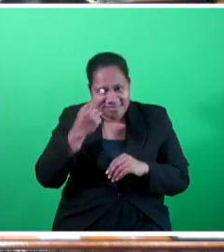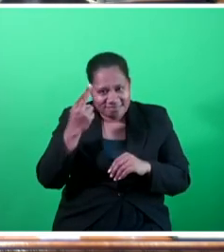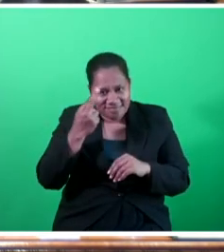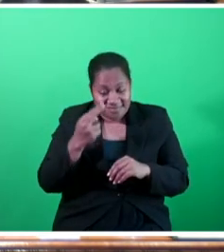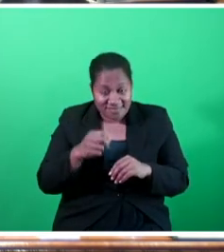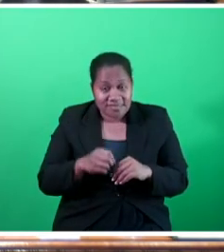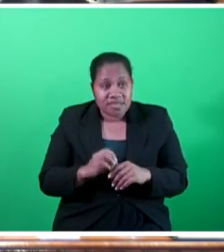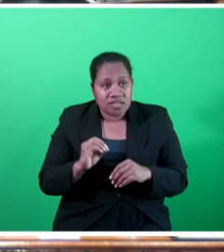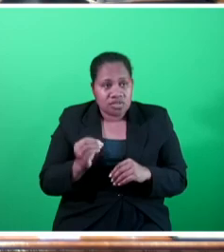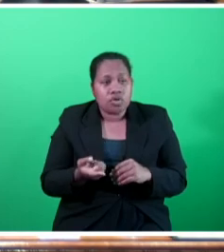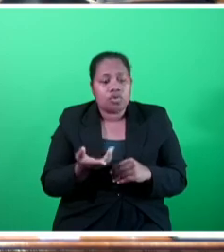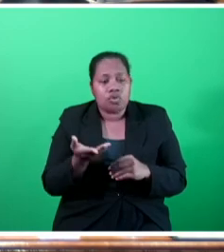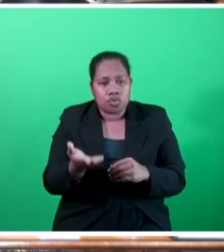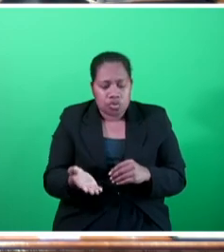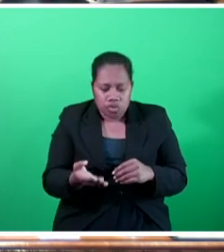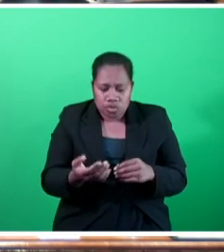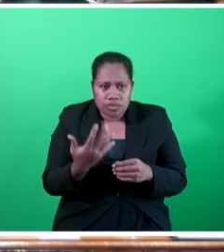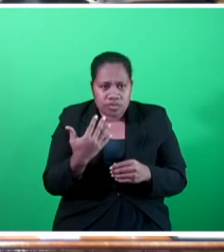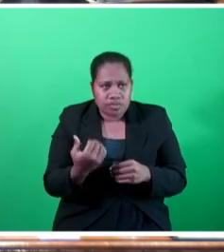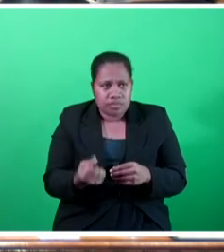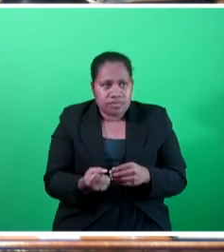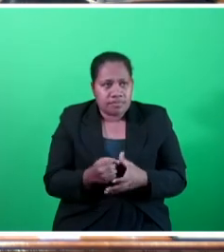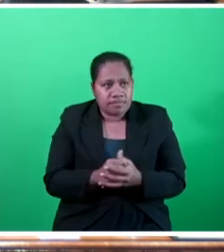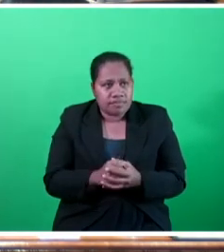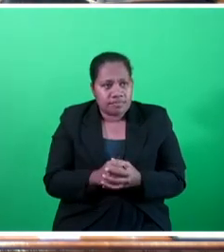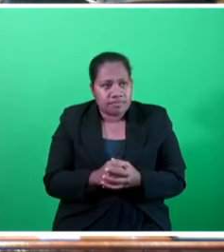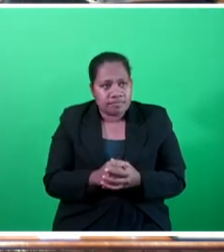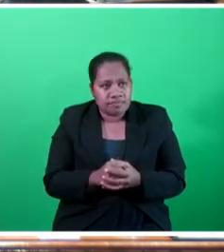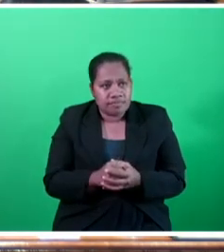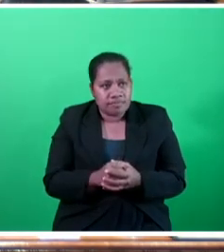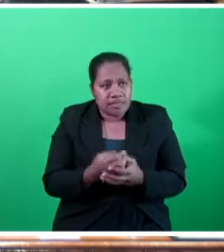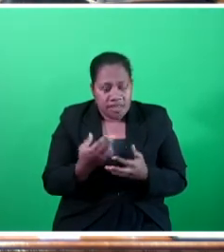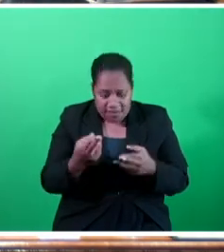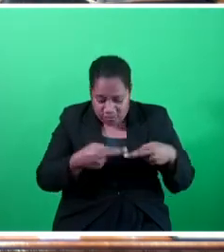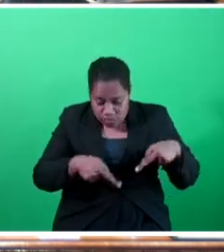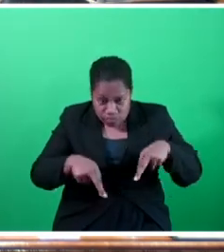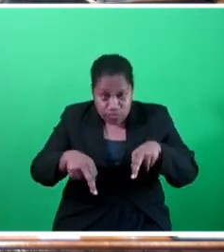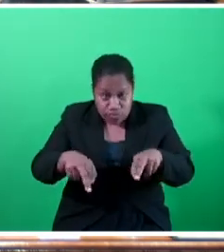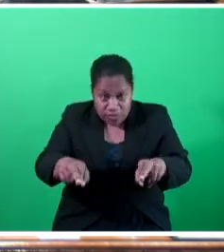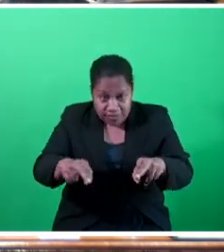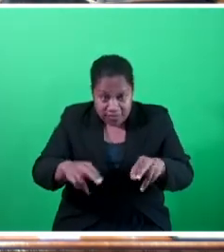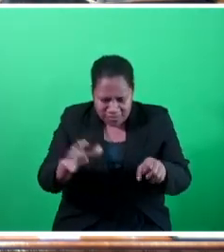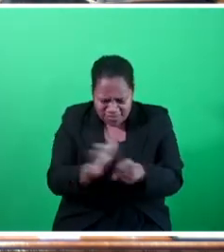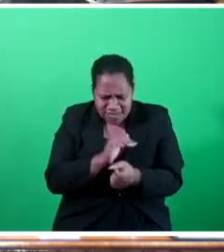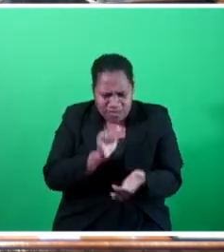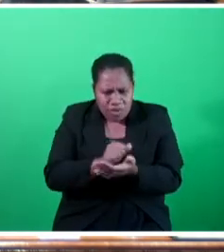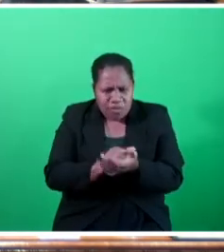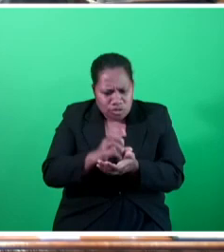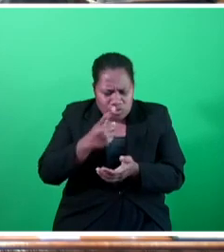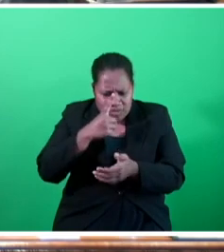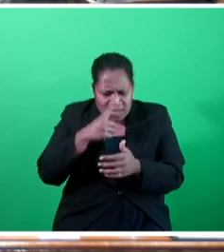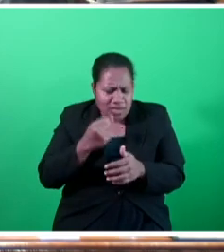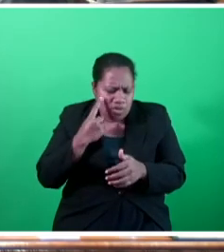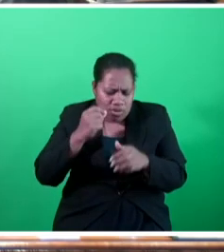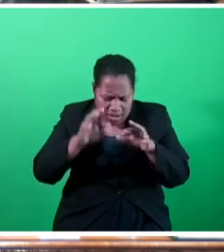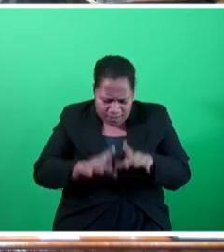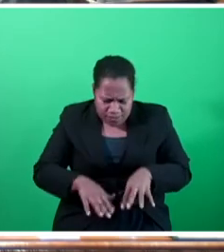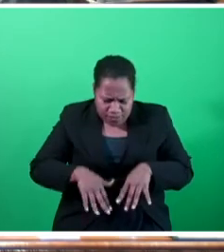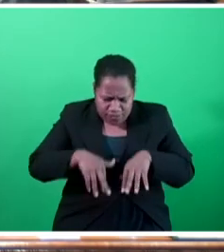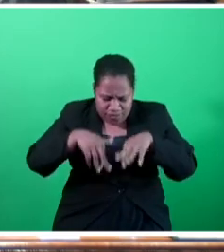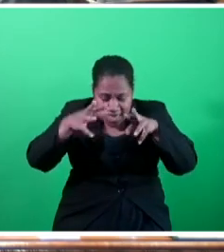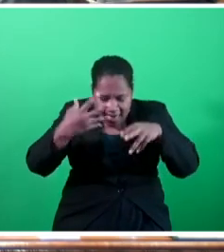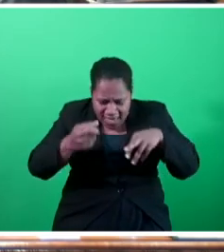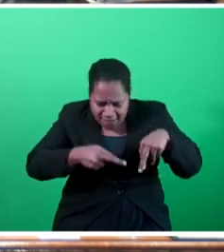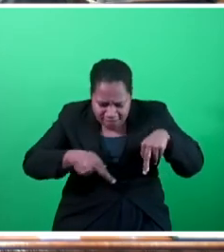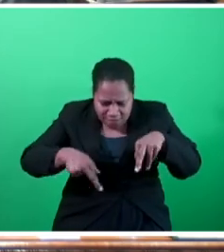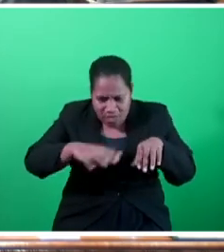to discharge flood waters safely into the sea. And then some of you who do know Nadi, there's the Nadi River, there's a Nawaka River that spills